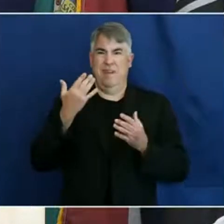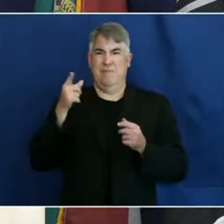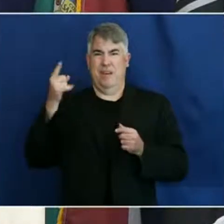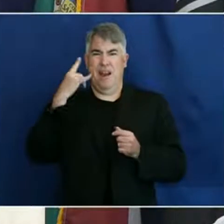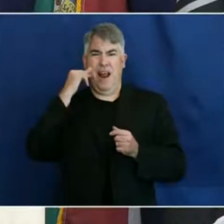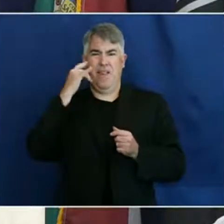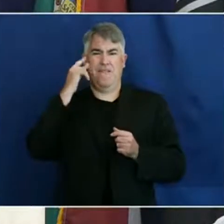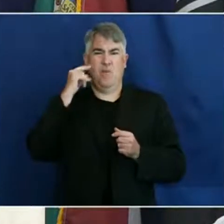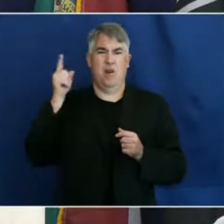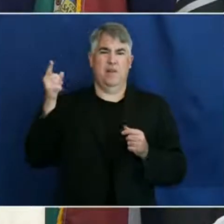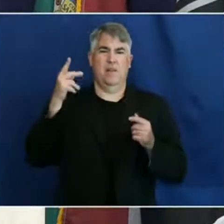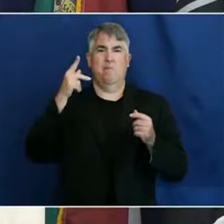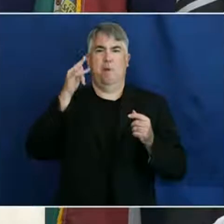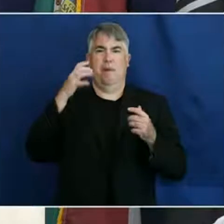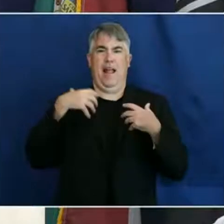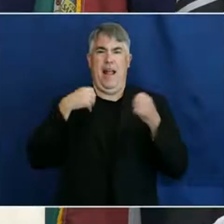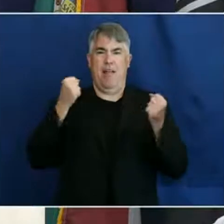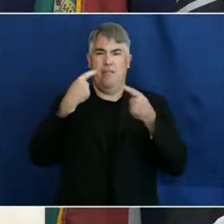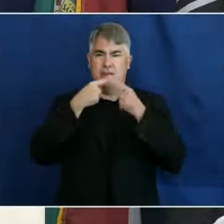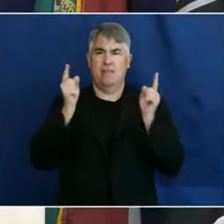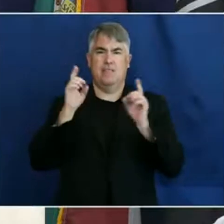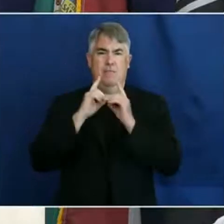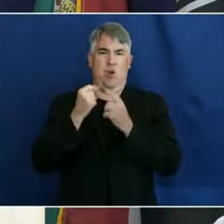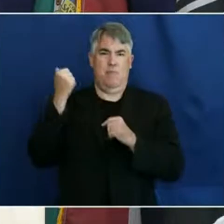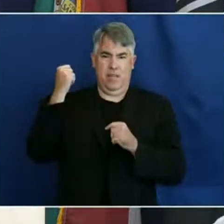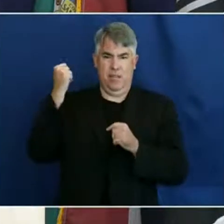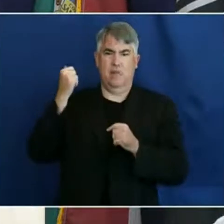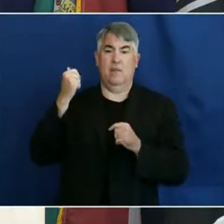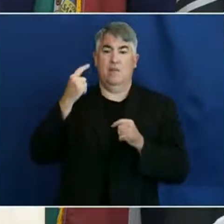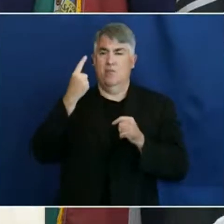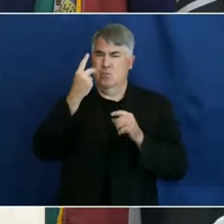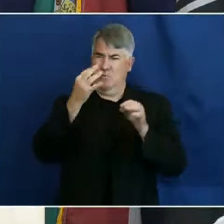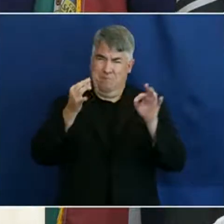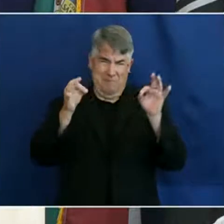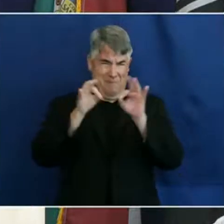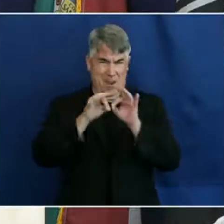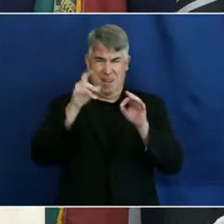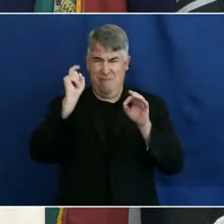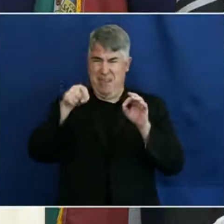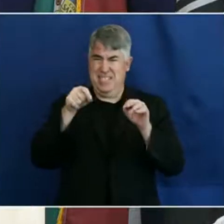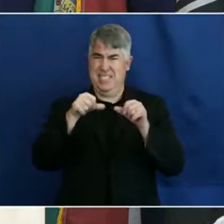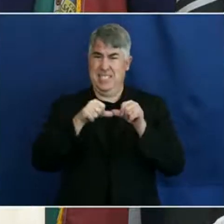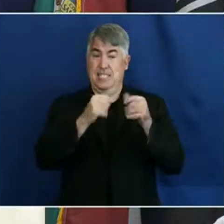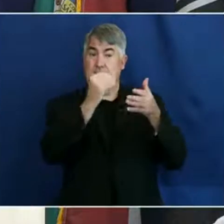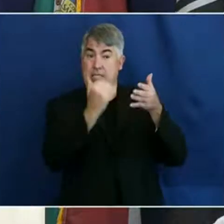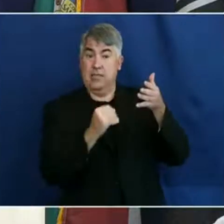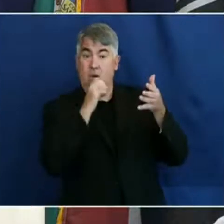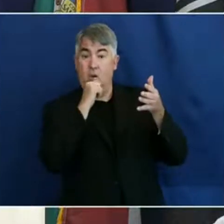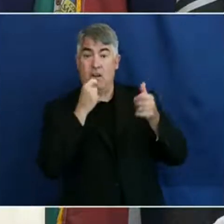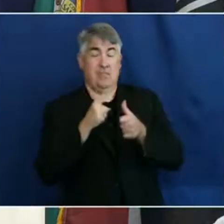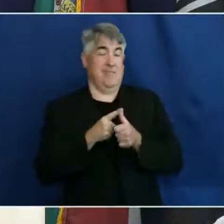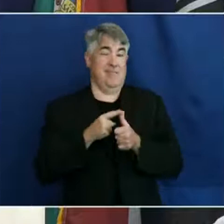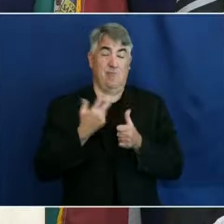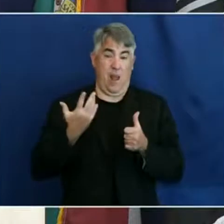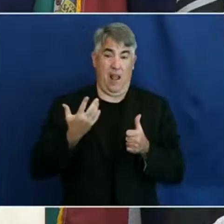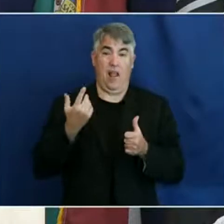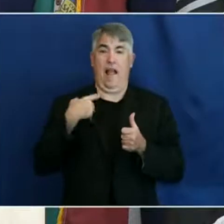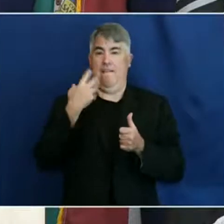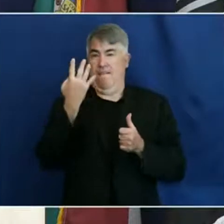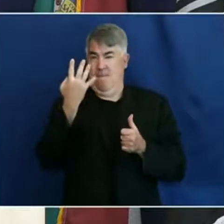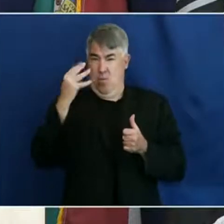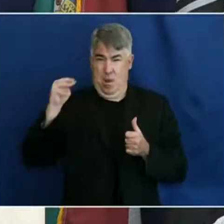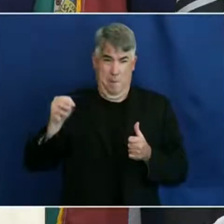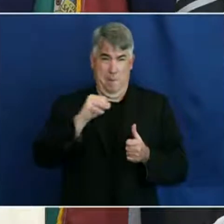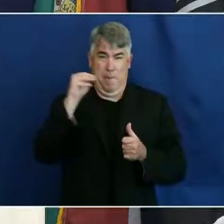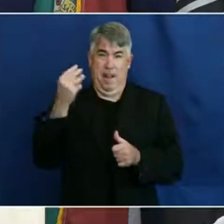Health. Two things that were critical to us advancing to the orange tier. The first was the state hit the 4 million